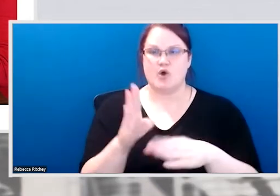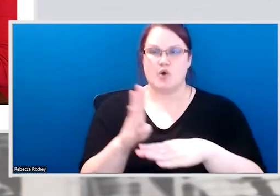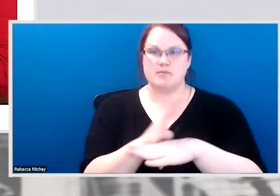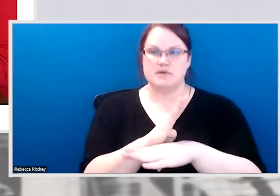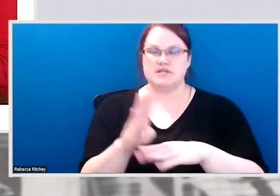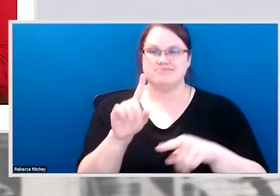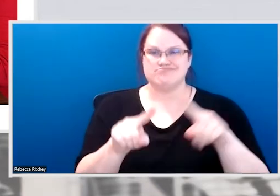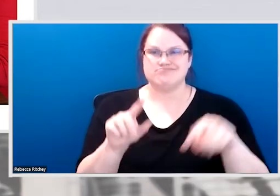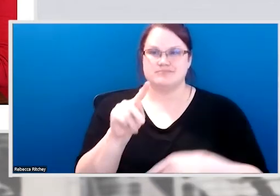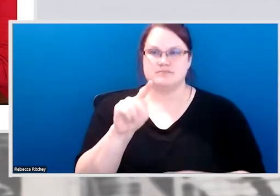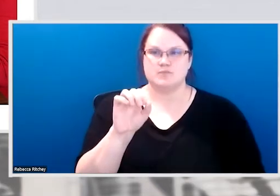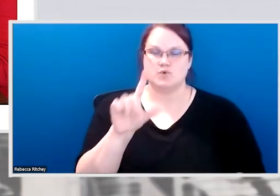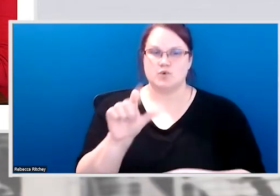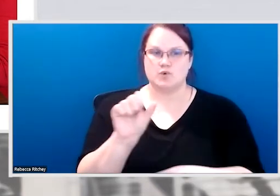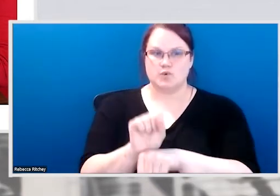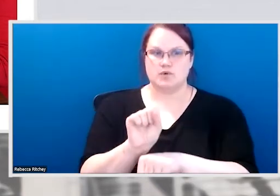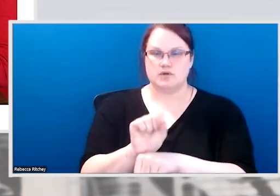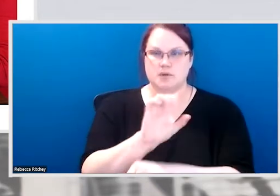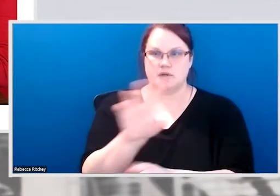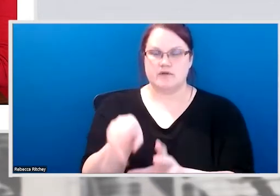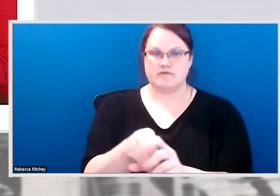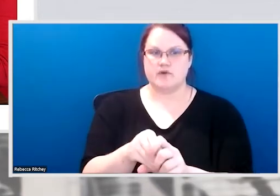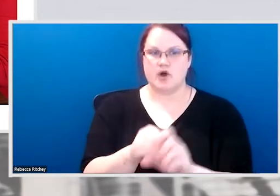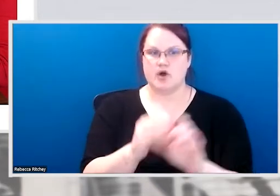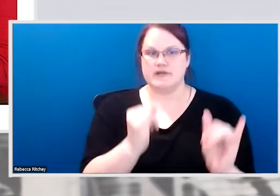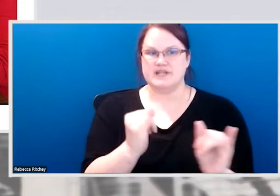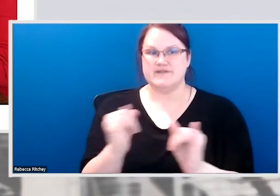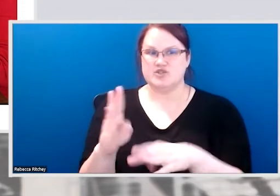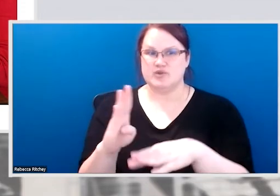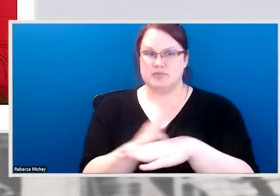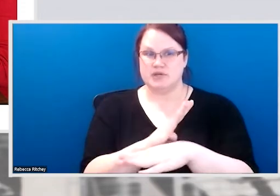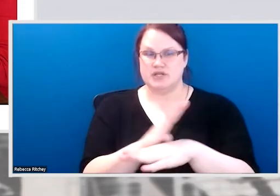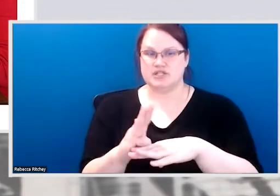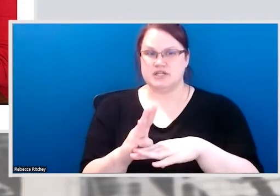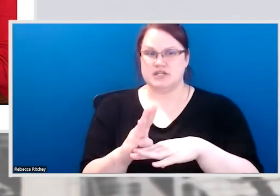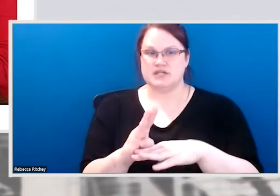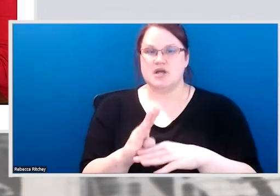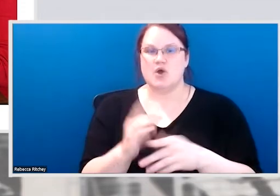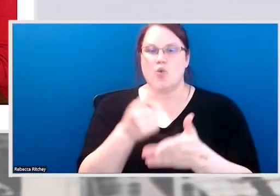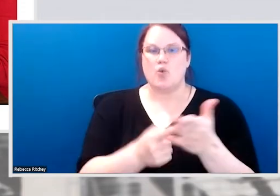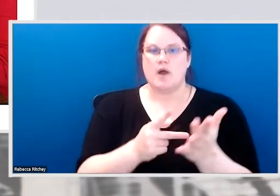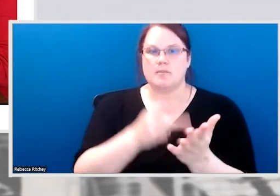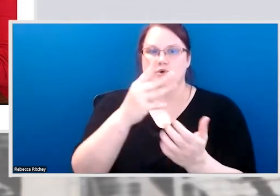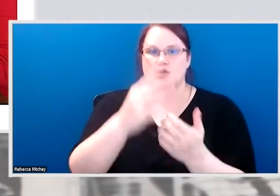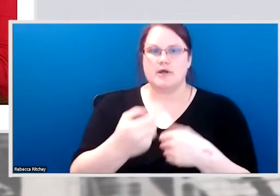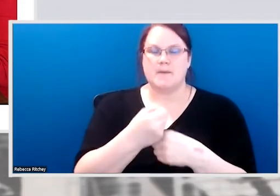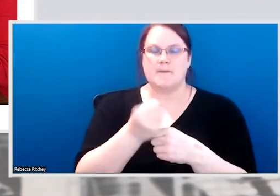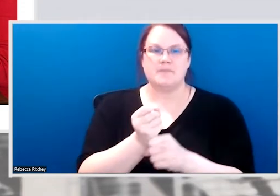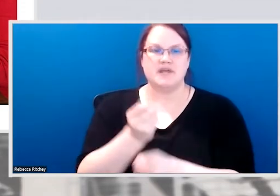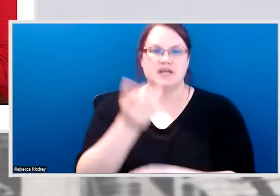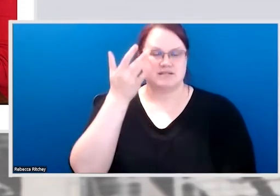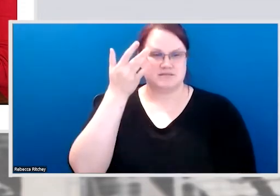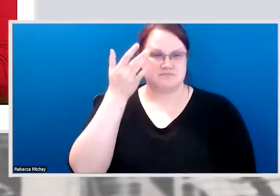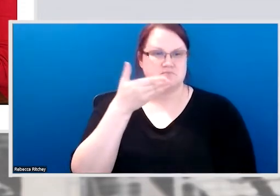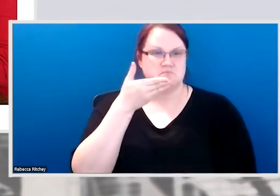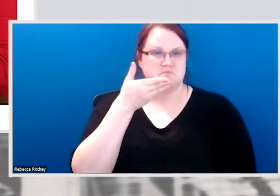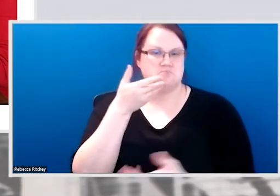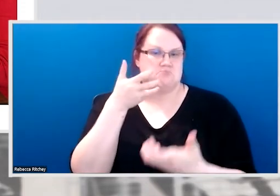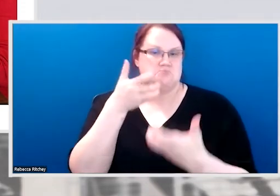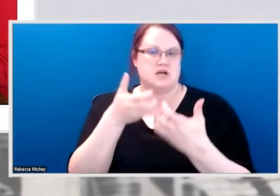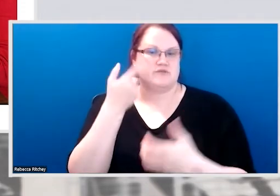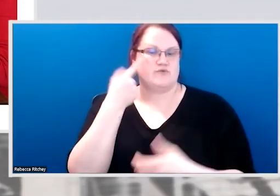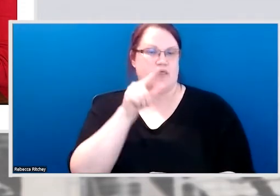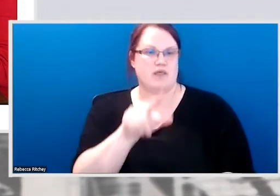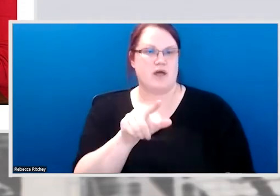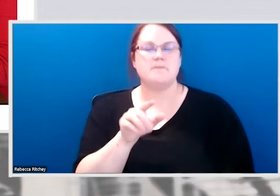that we operate, and we can engage individually with a business or an entrepreneur in what program makes sense for them. But we have programs that make direct